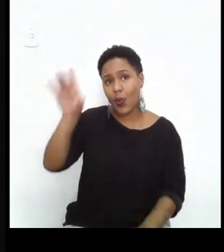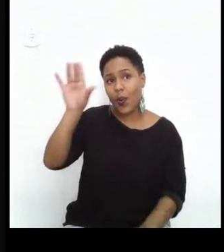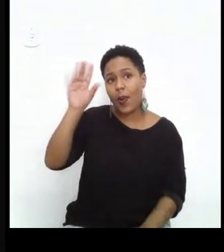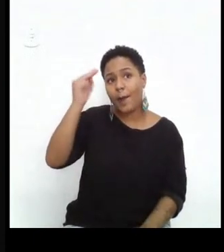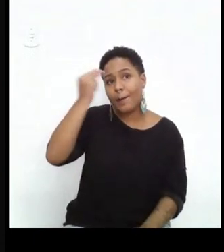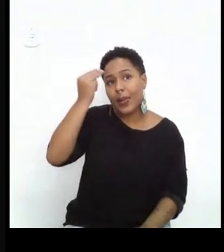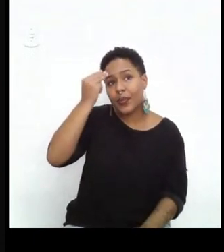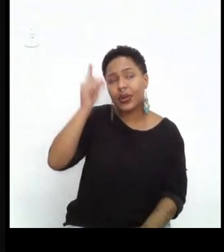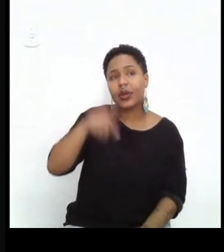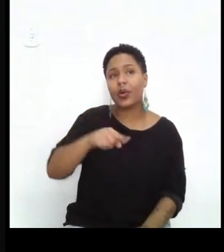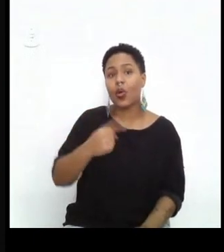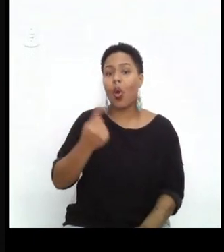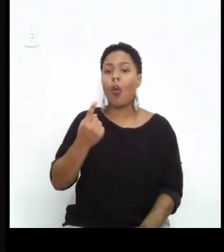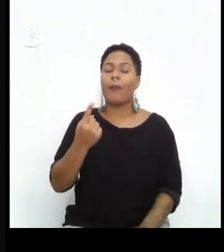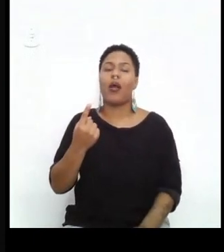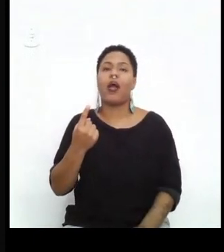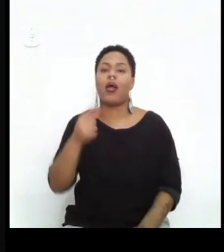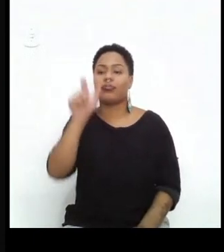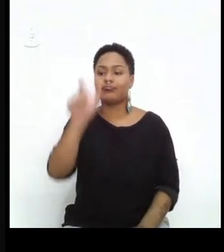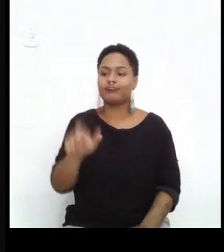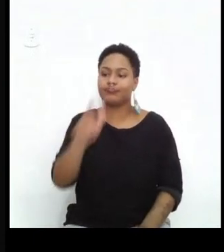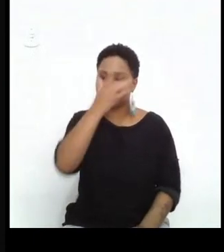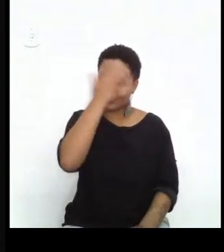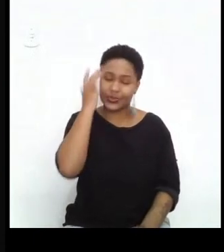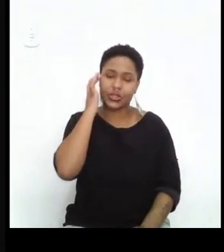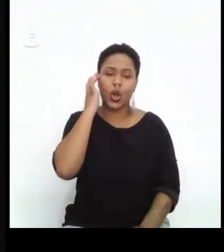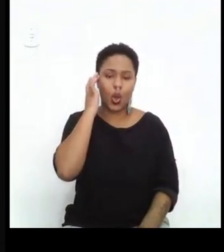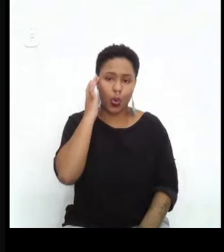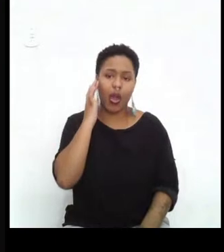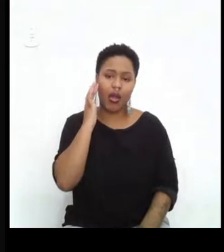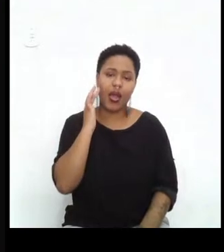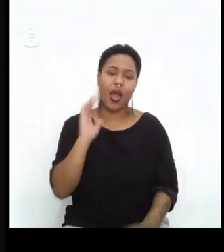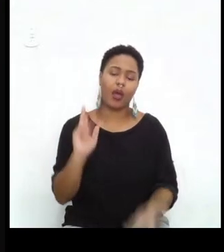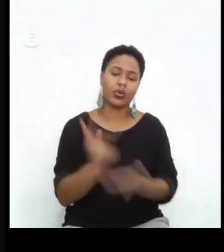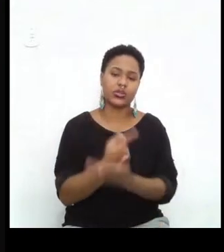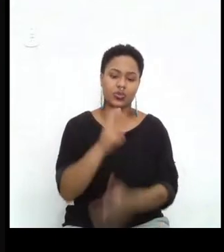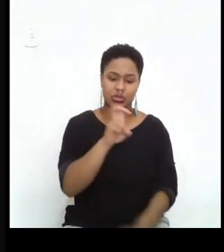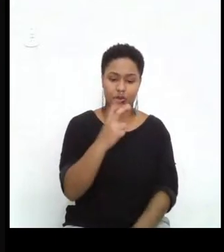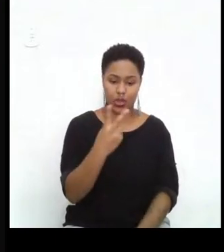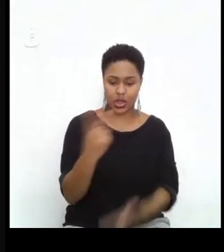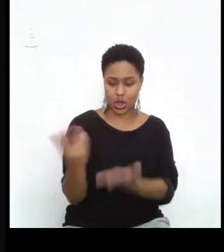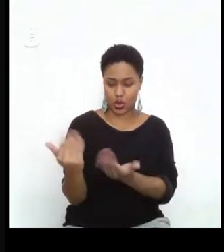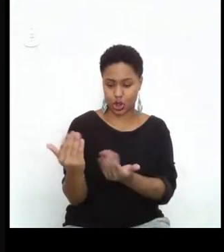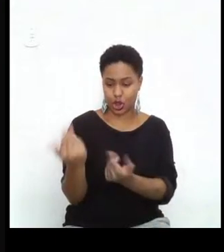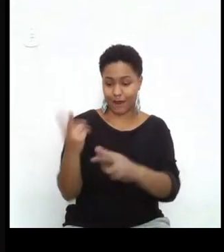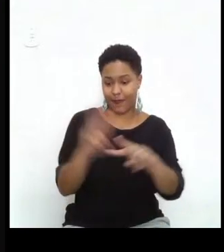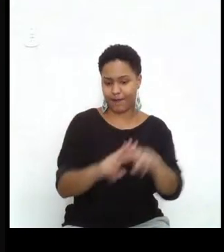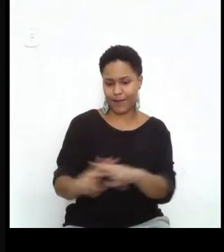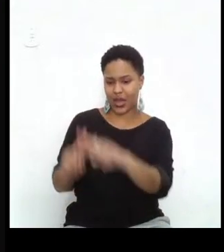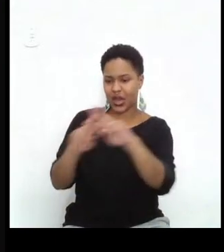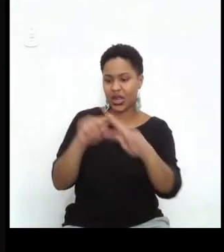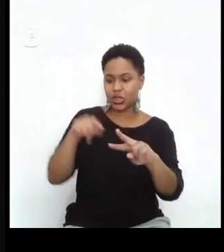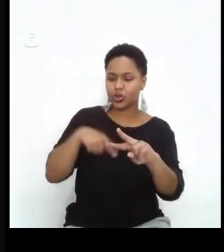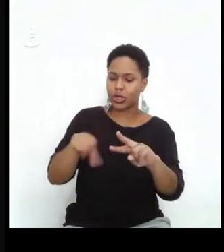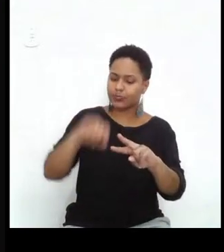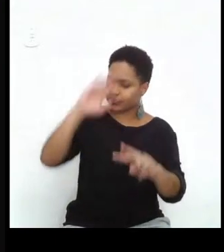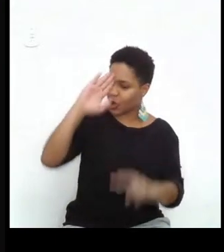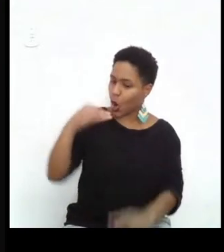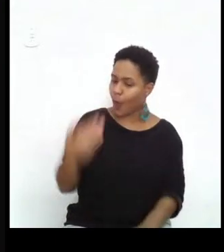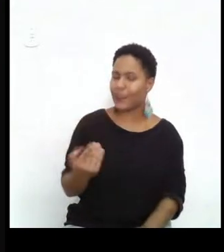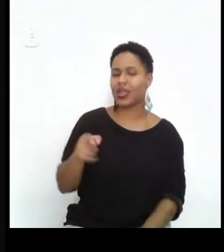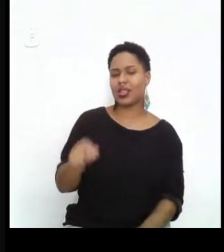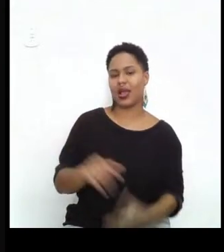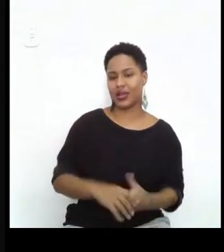the best One yet to be a Dock workers were um quarto Twin